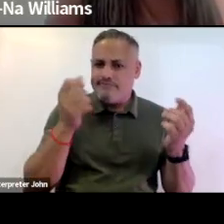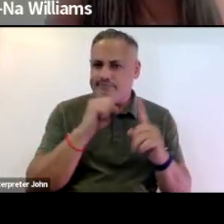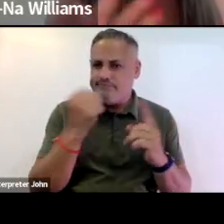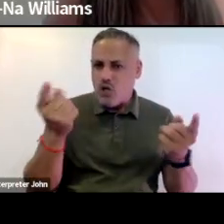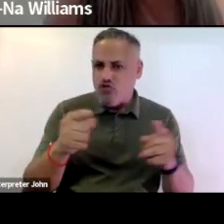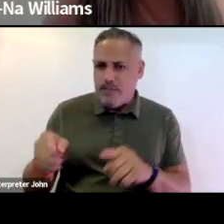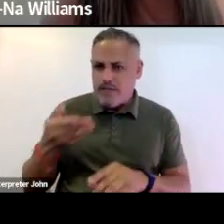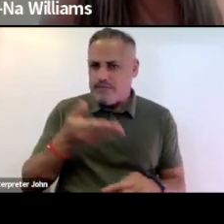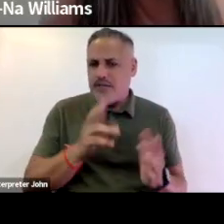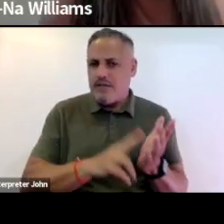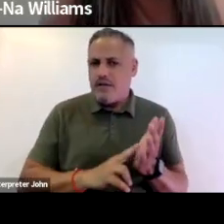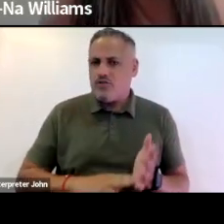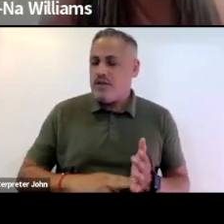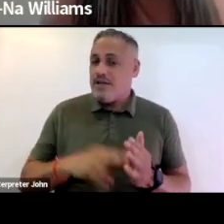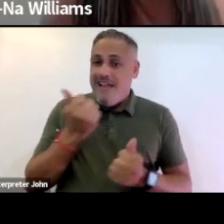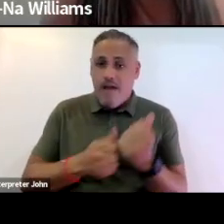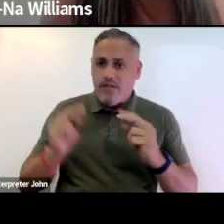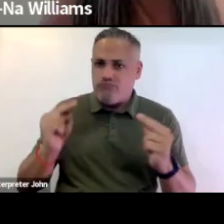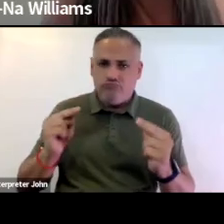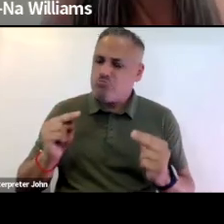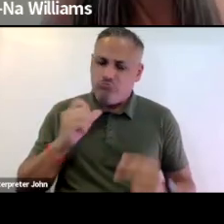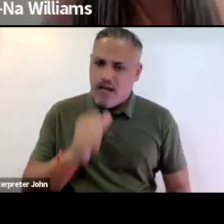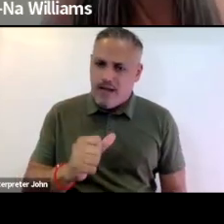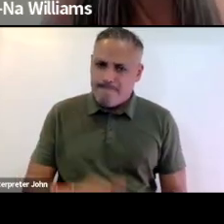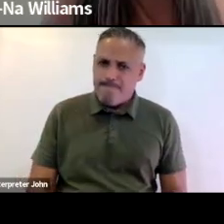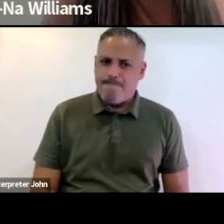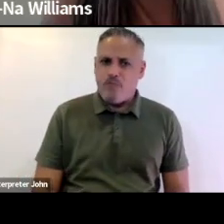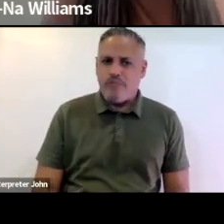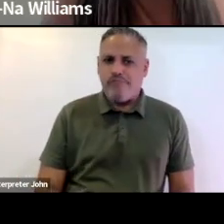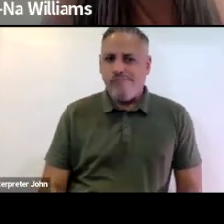to be negotiable. Next slide, please.